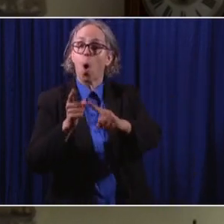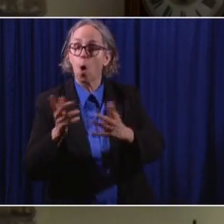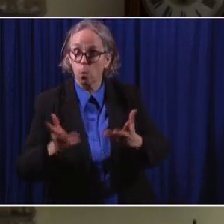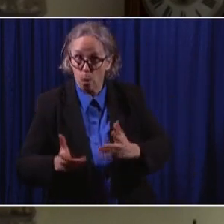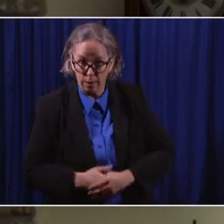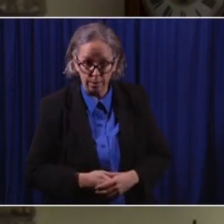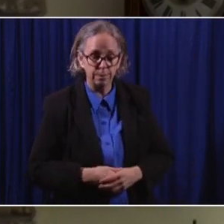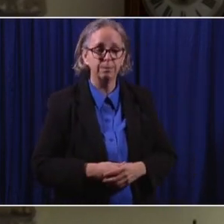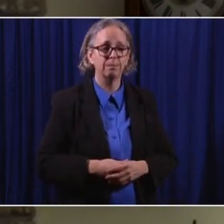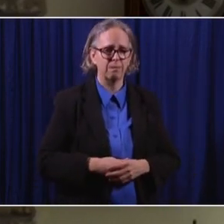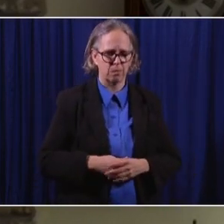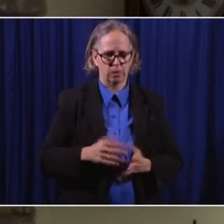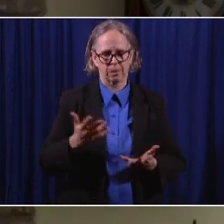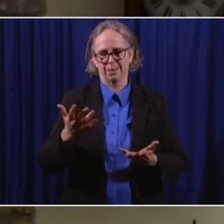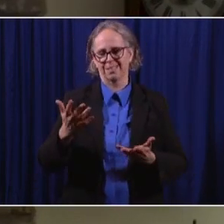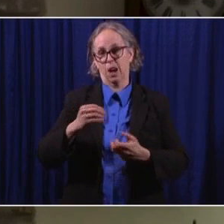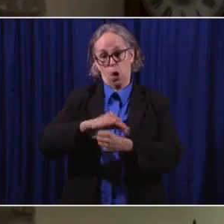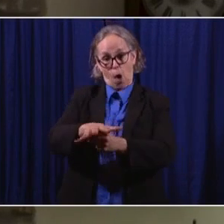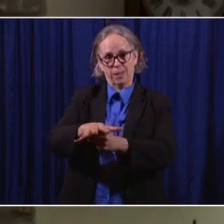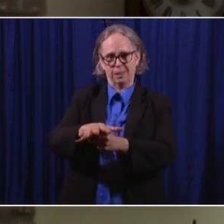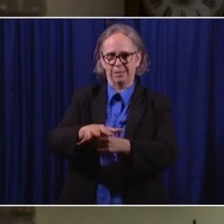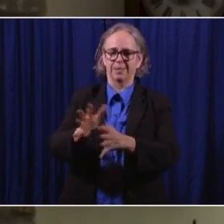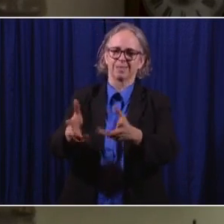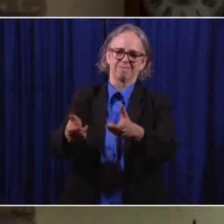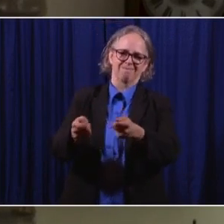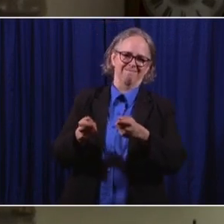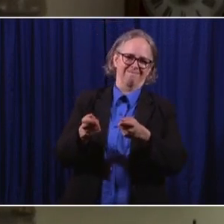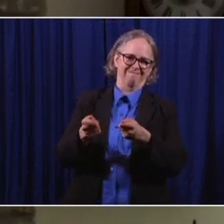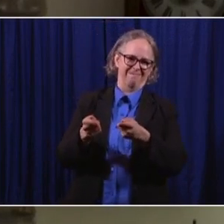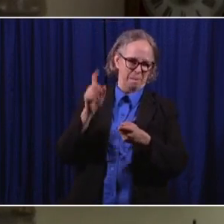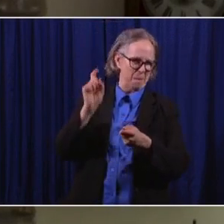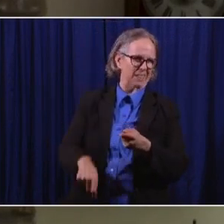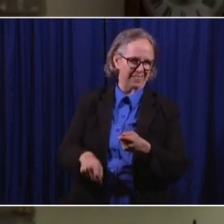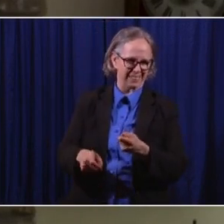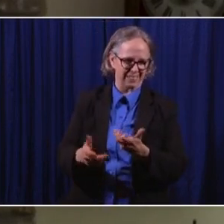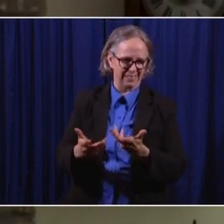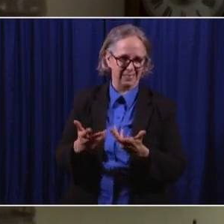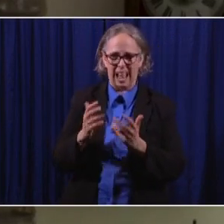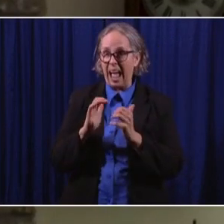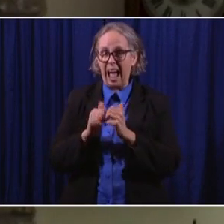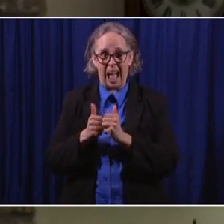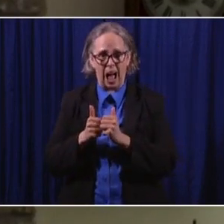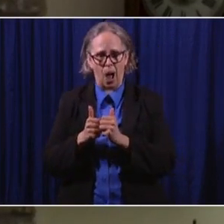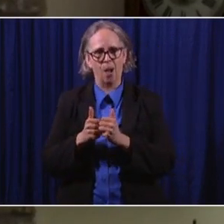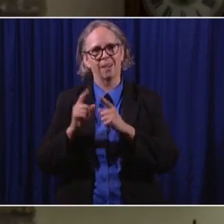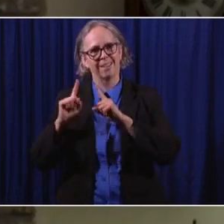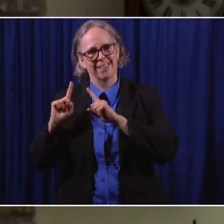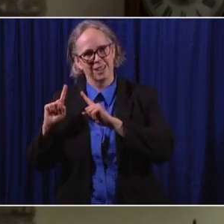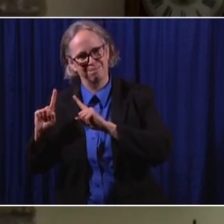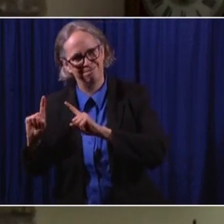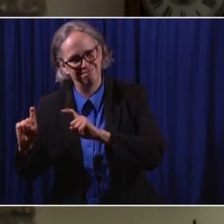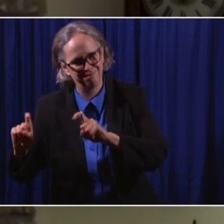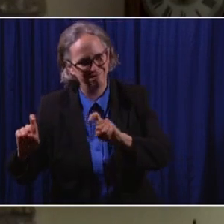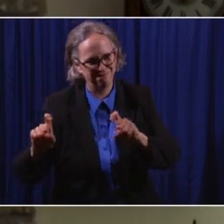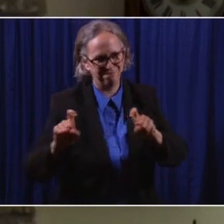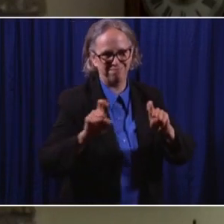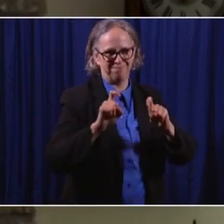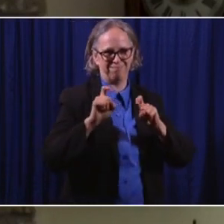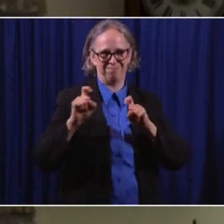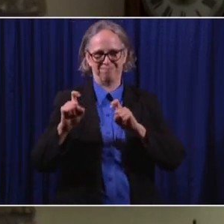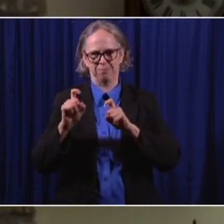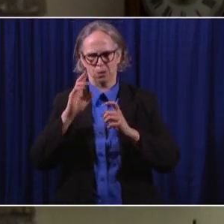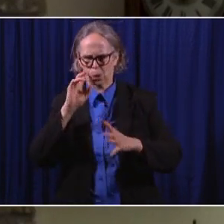slow the spread. And to slow the spread, that is vitally important.